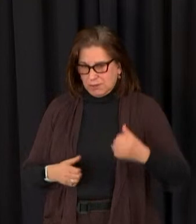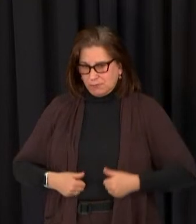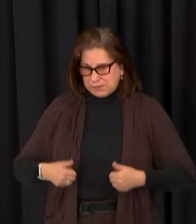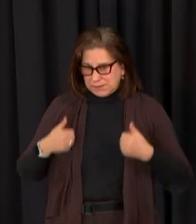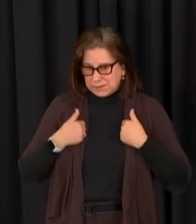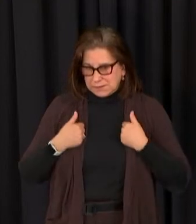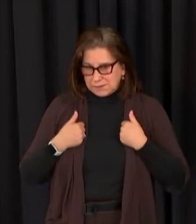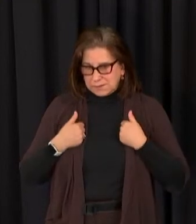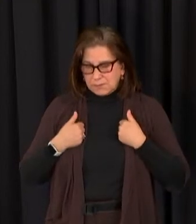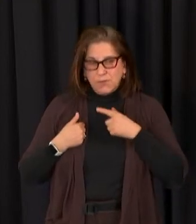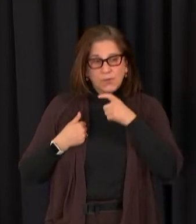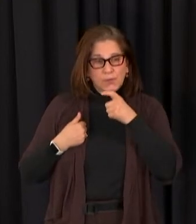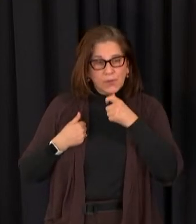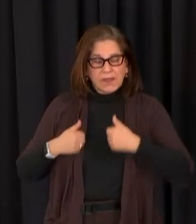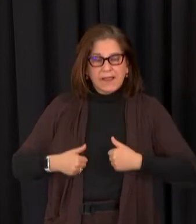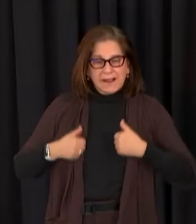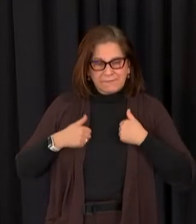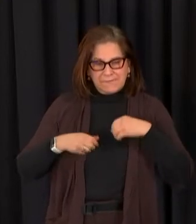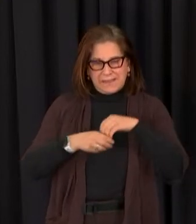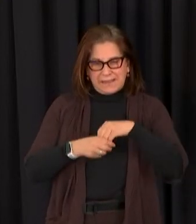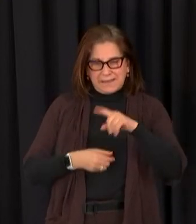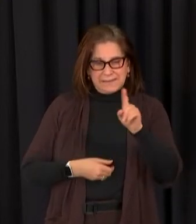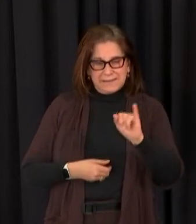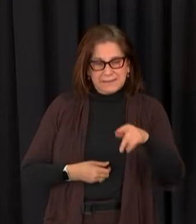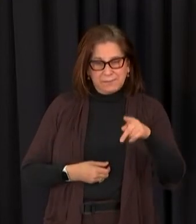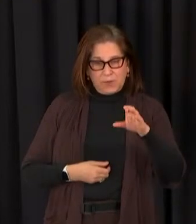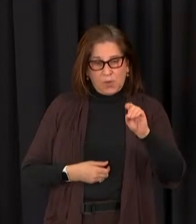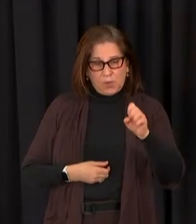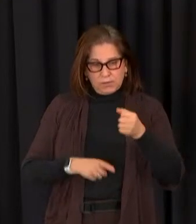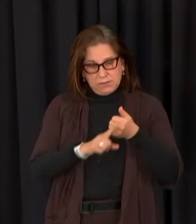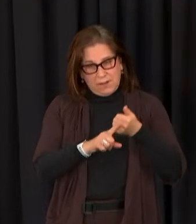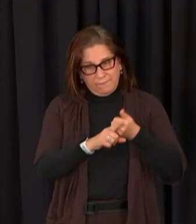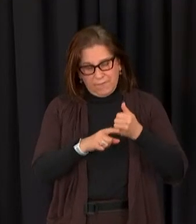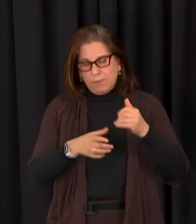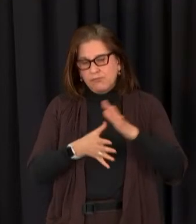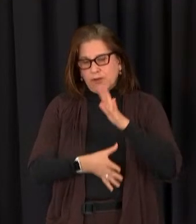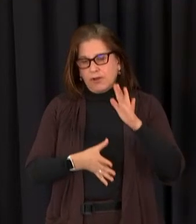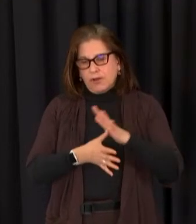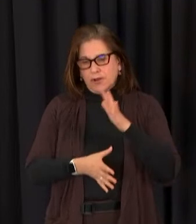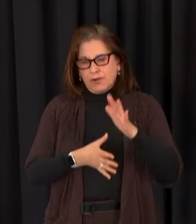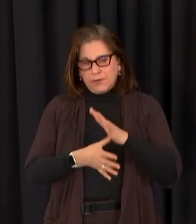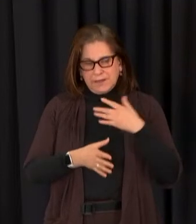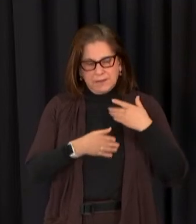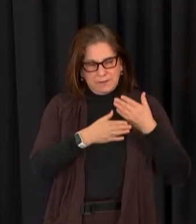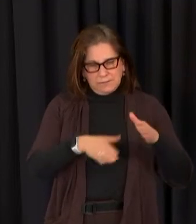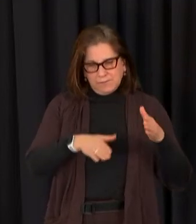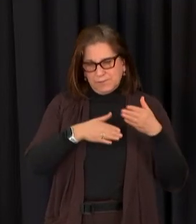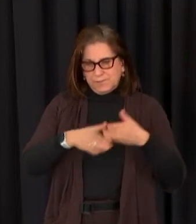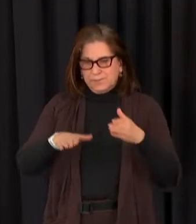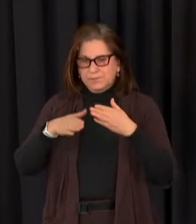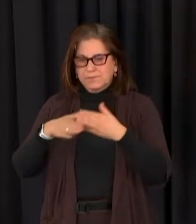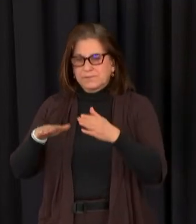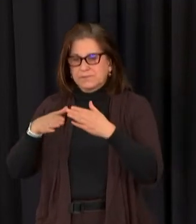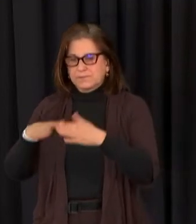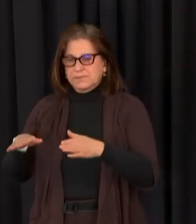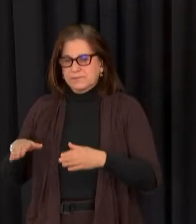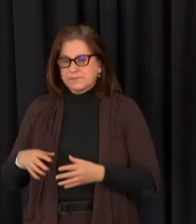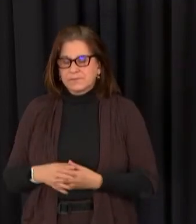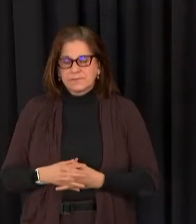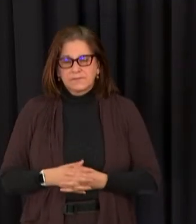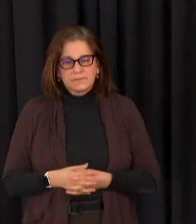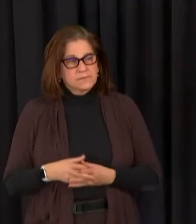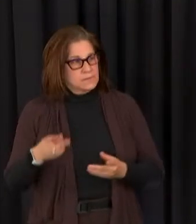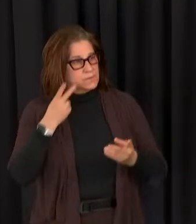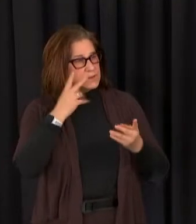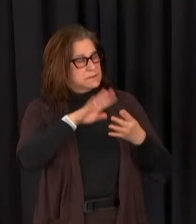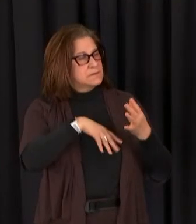in priority zip codes. The overall breakdown, which you can see in this chart, at least here's the